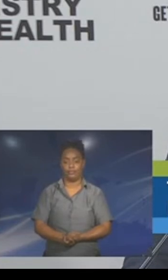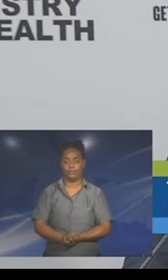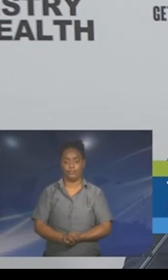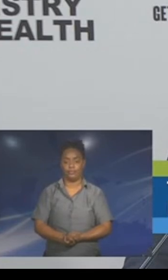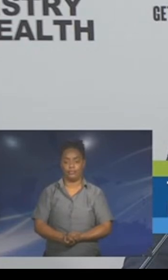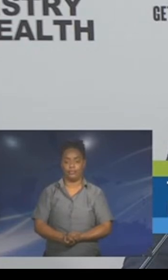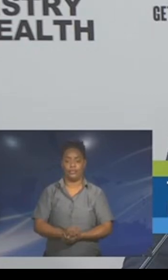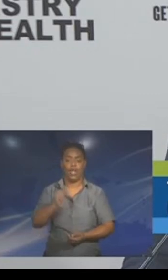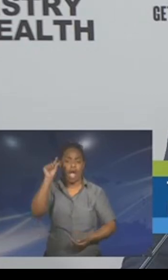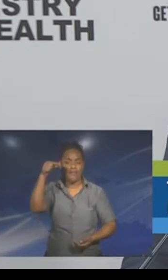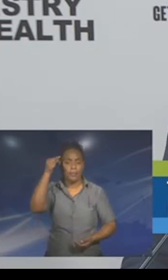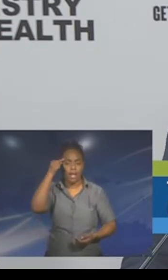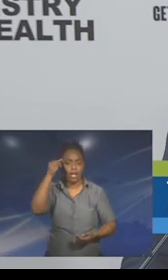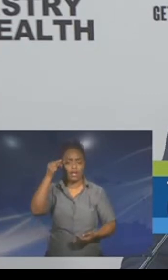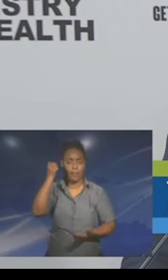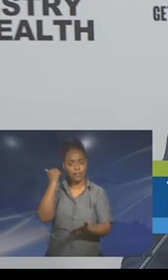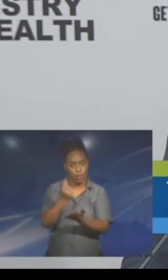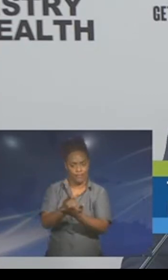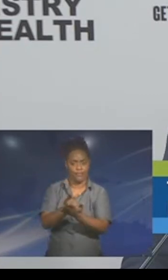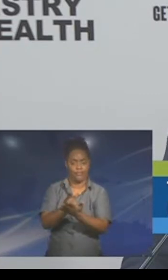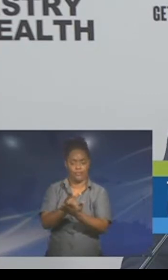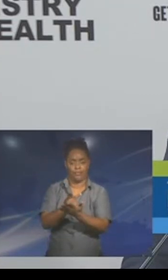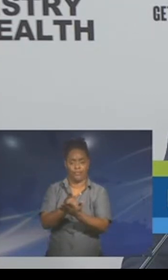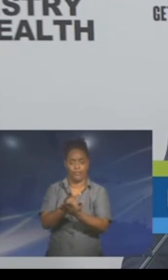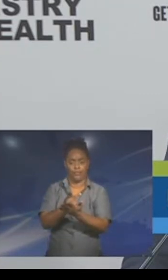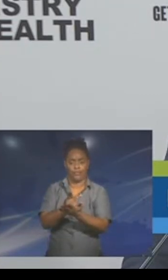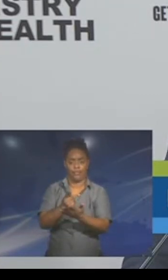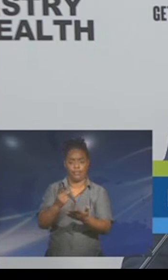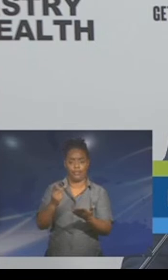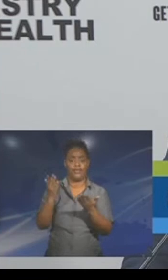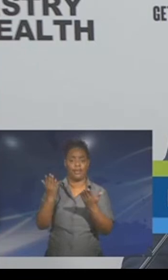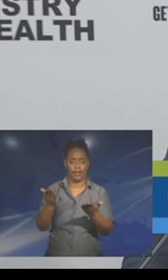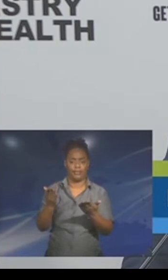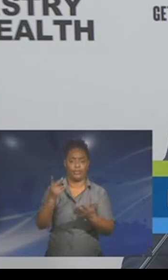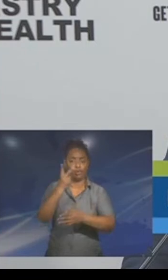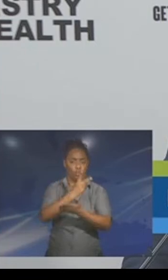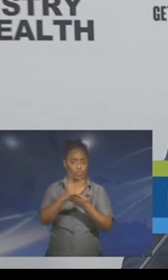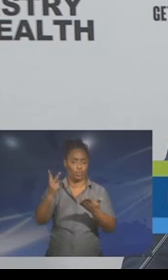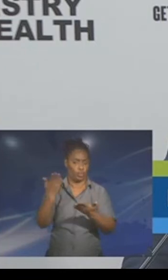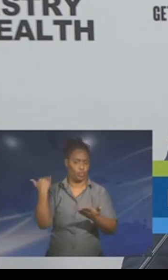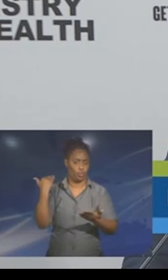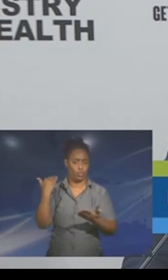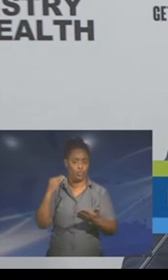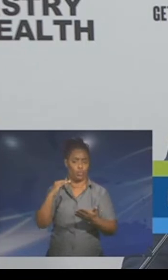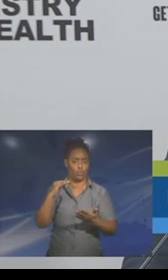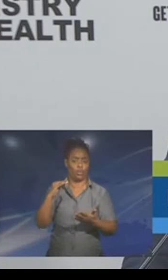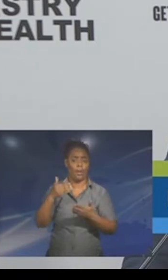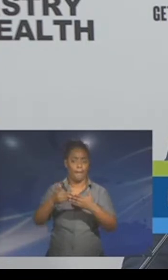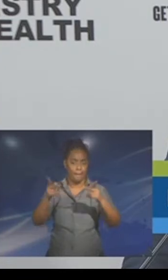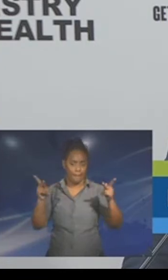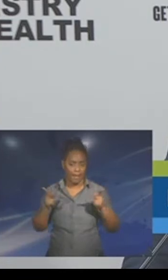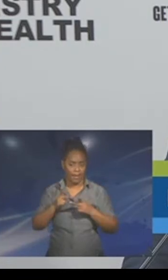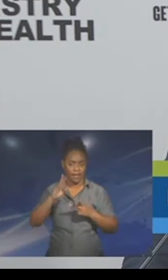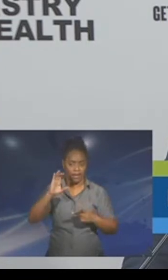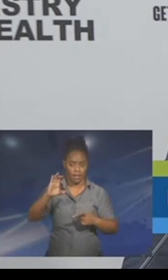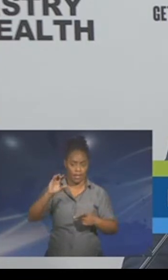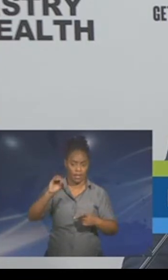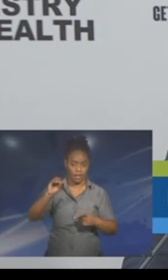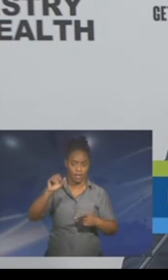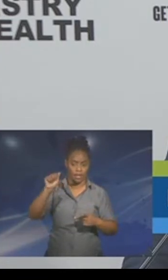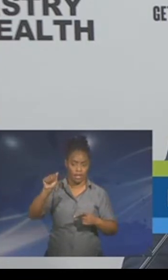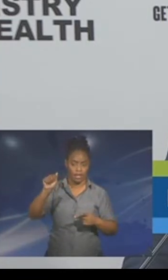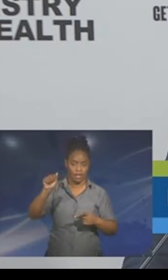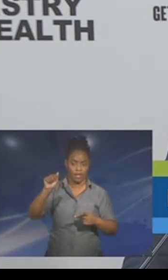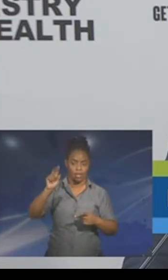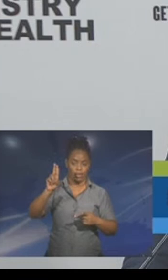2 or 3 weeks ago, Cora has been designated as the facility to treat with monkeypox. And